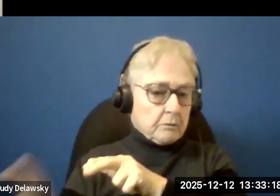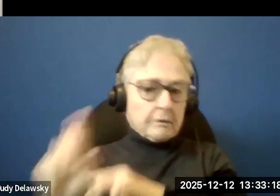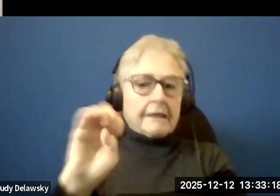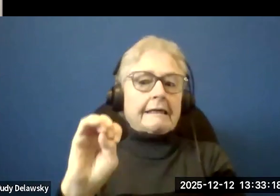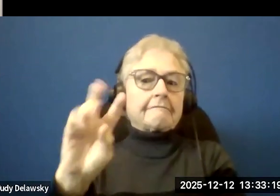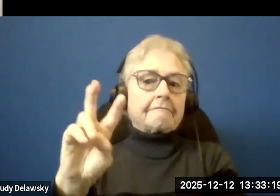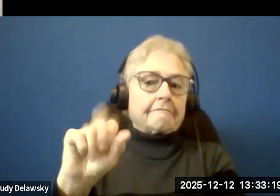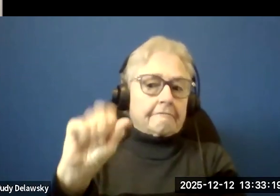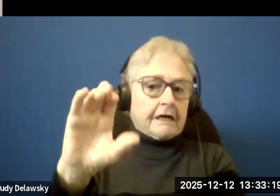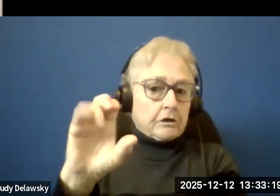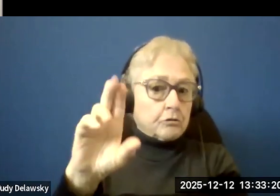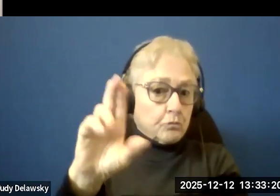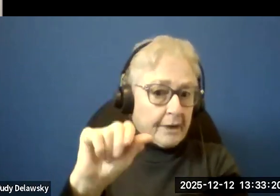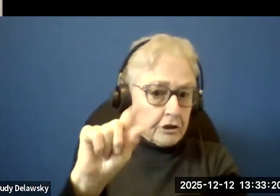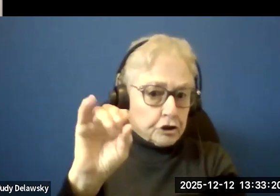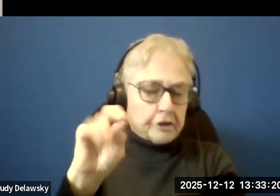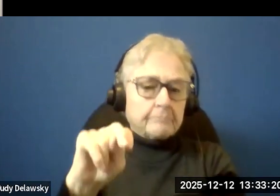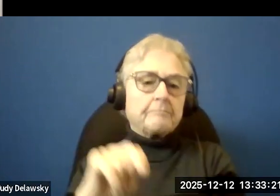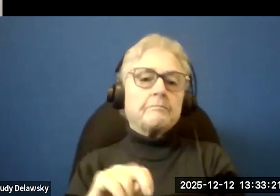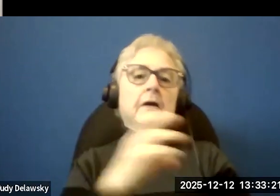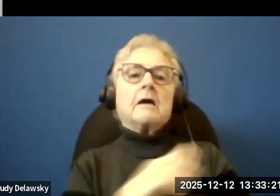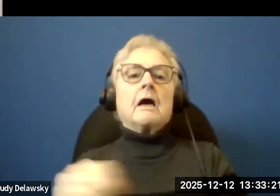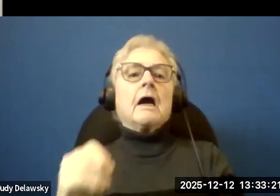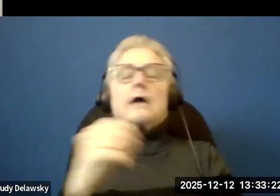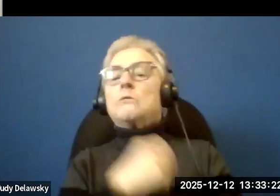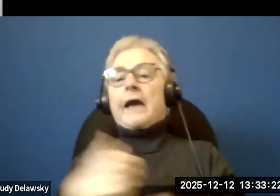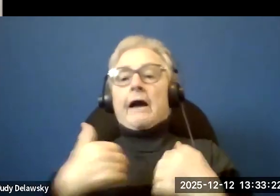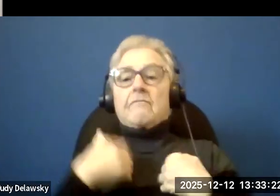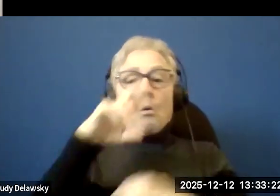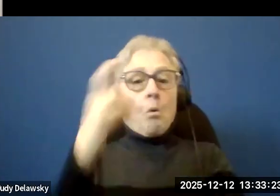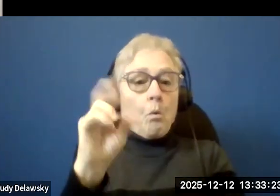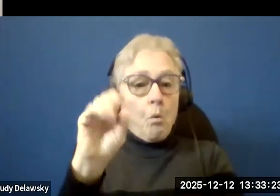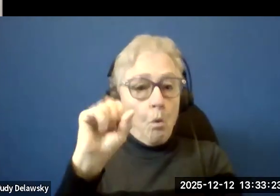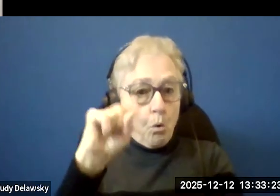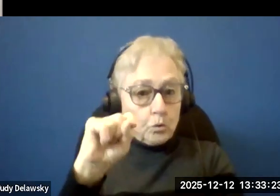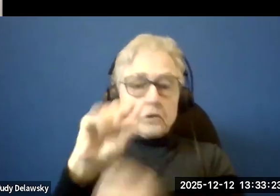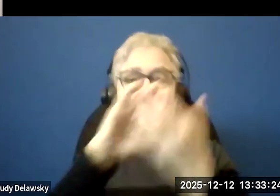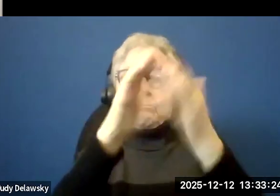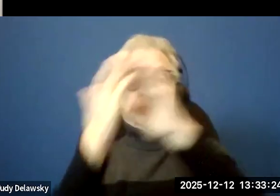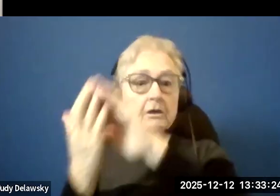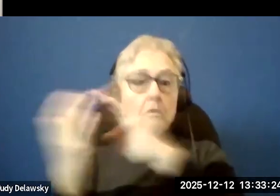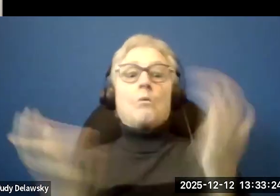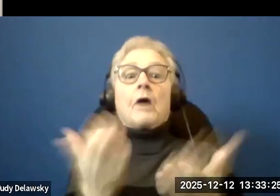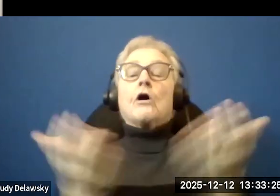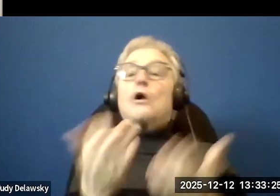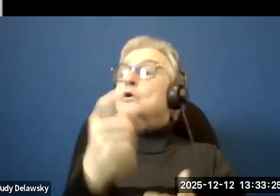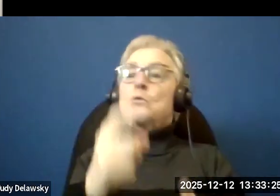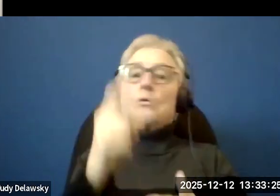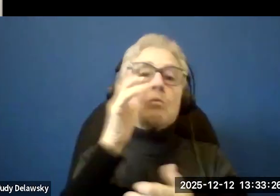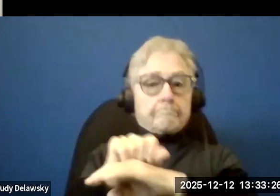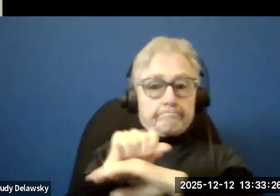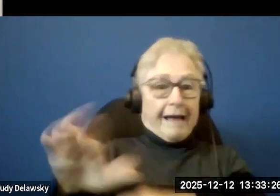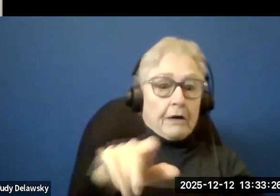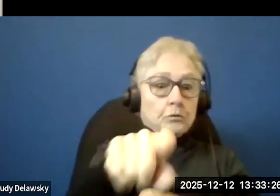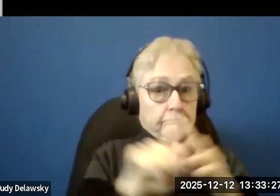you're in what we would call a host community, so where you've been evacuated to. So